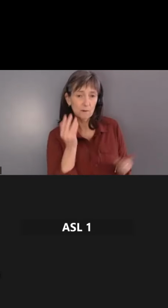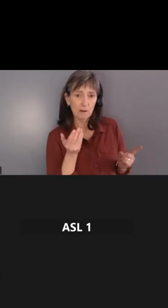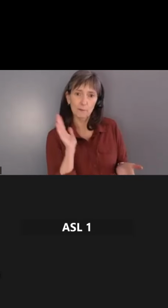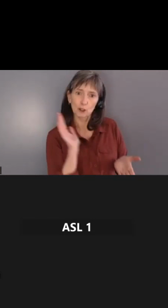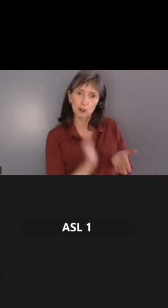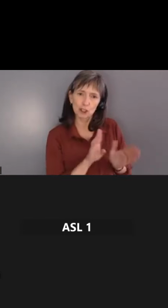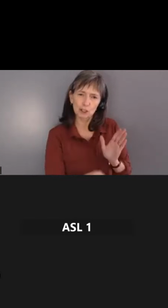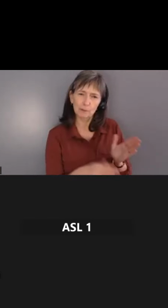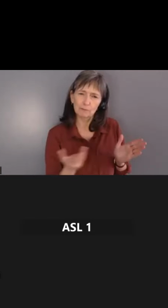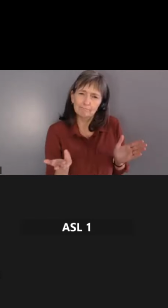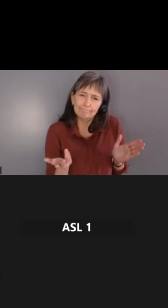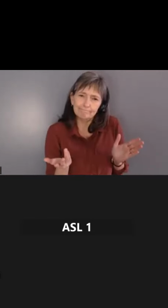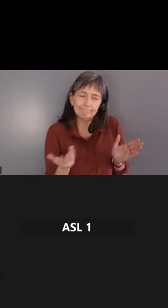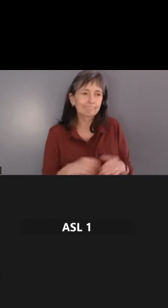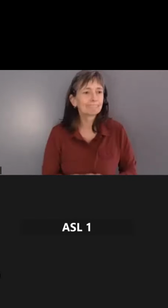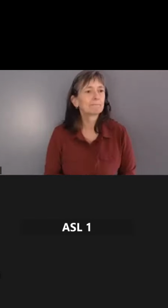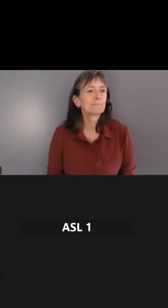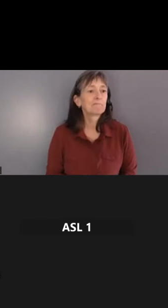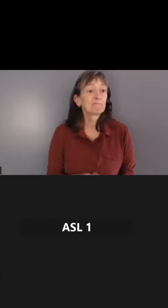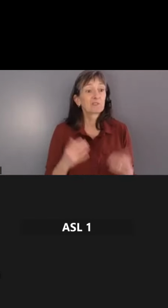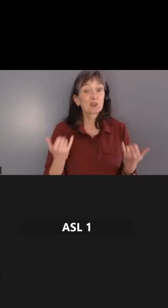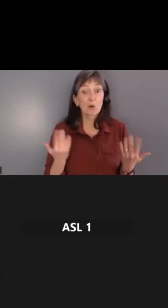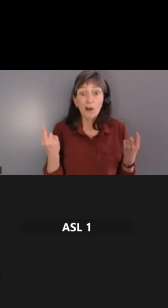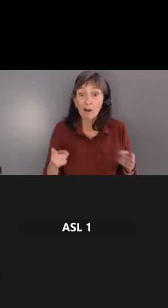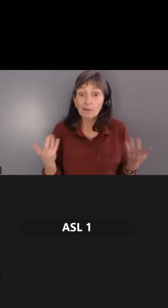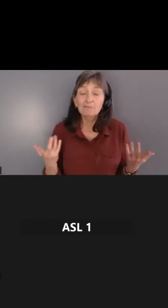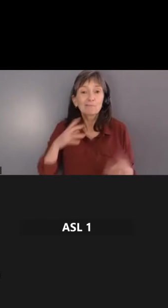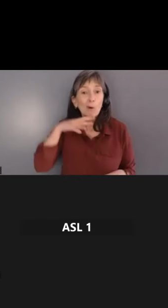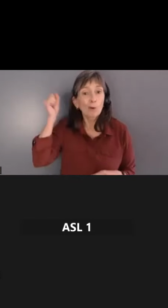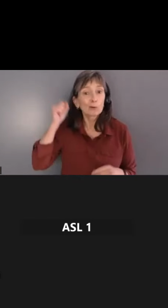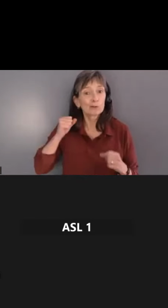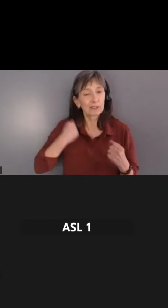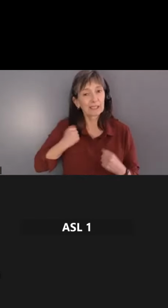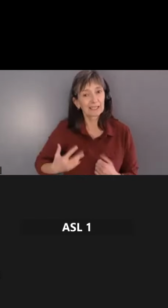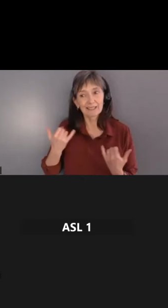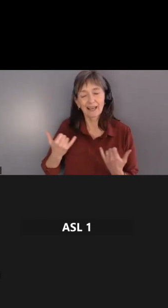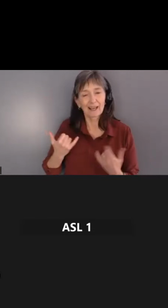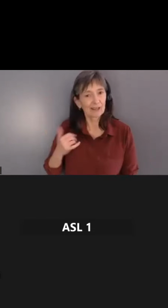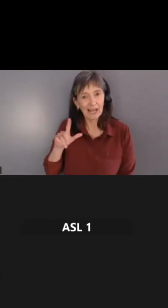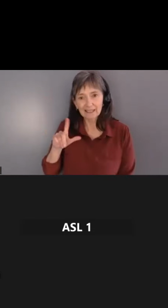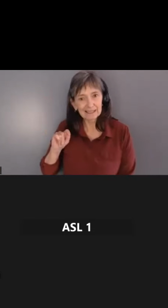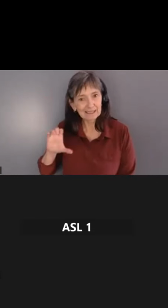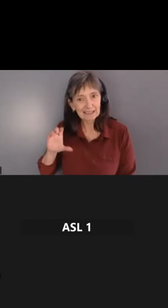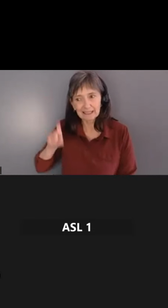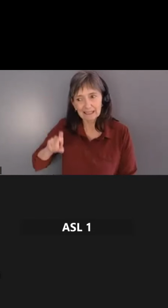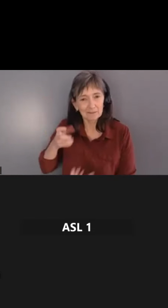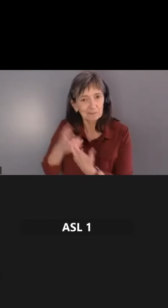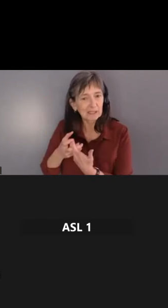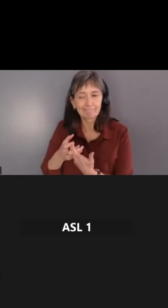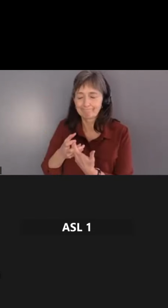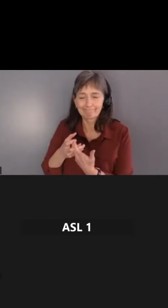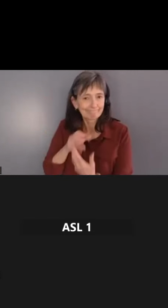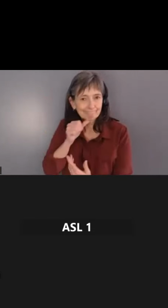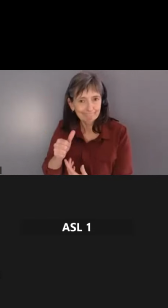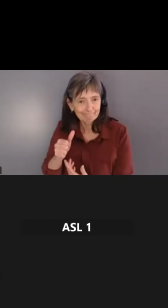So overall, we have this problem where many older Canadians are not able to get long-term care services they need, and demand for those services